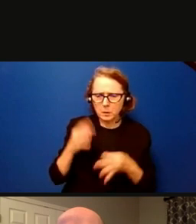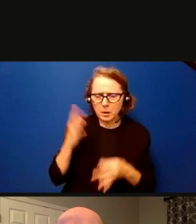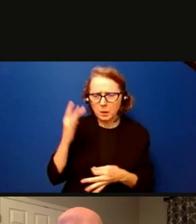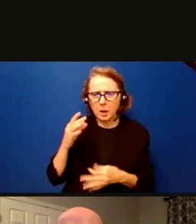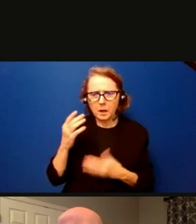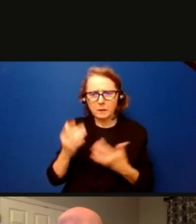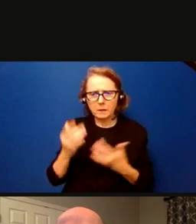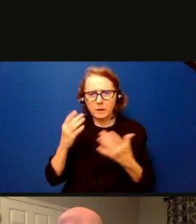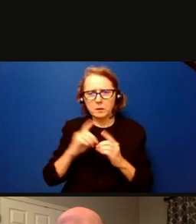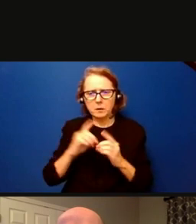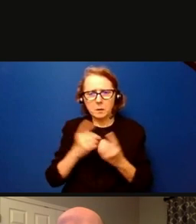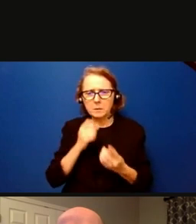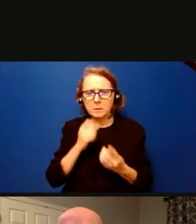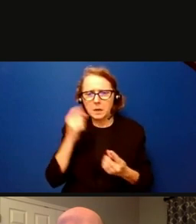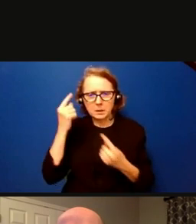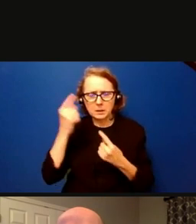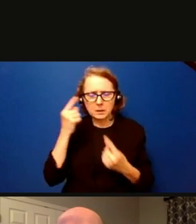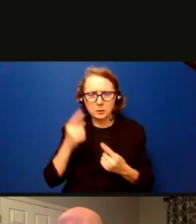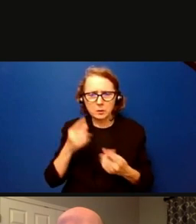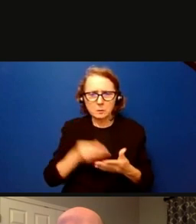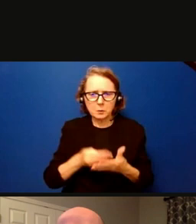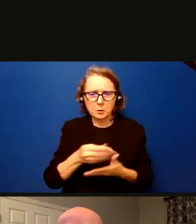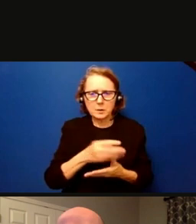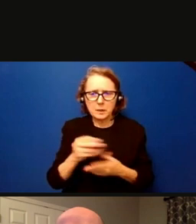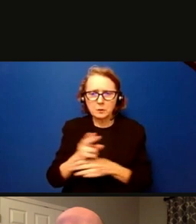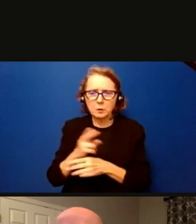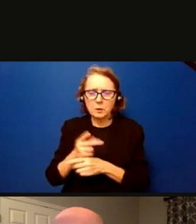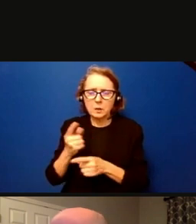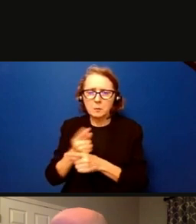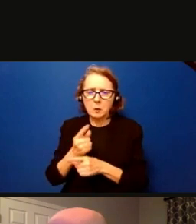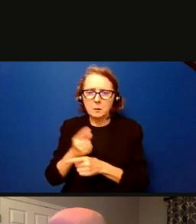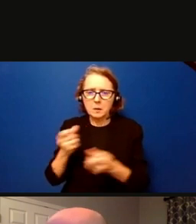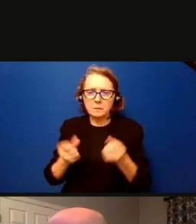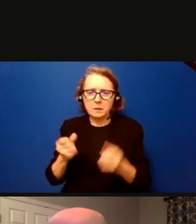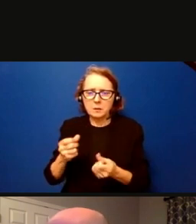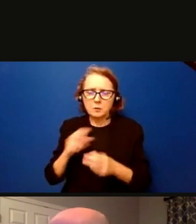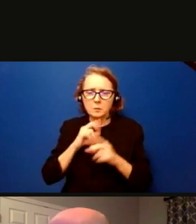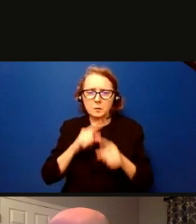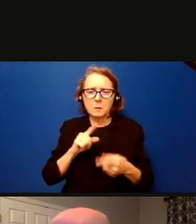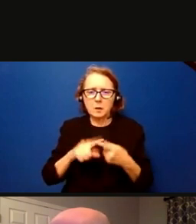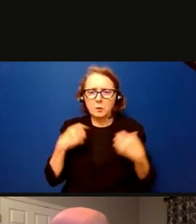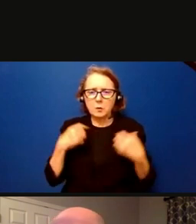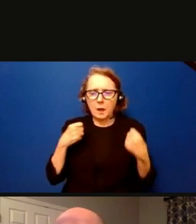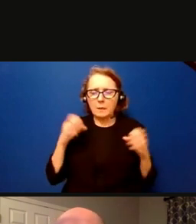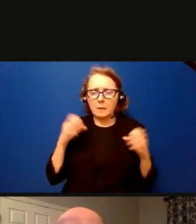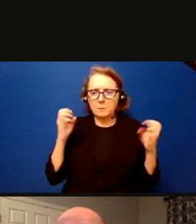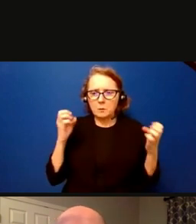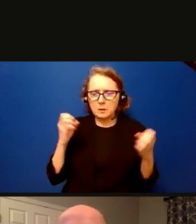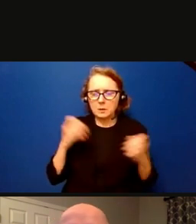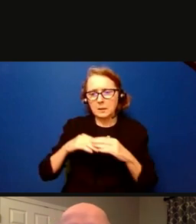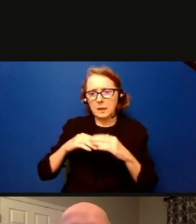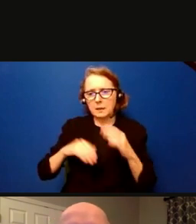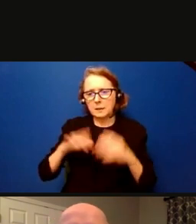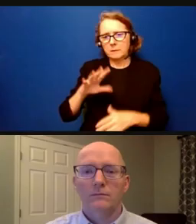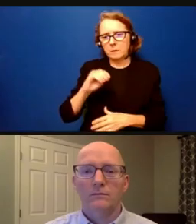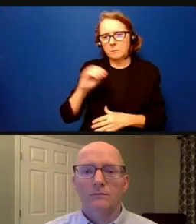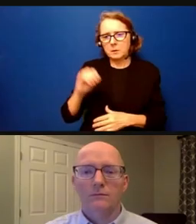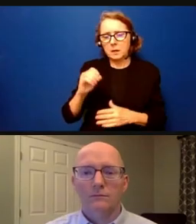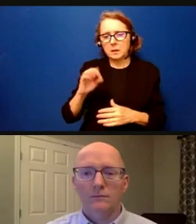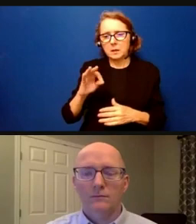considering purchasing and using appropriate vehicles to respond to health emergencies. Less than 5% of